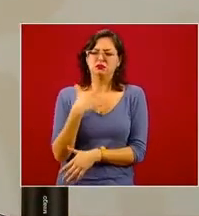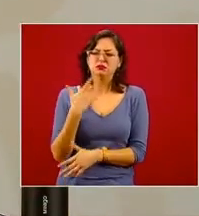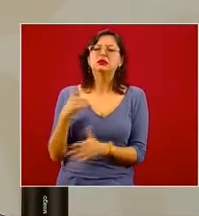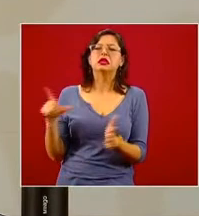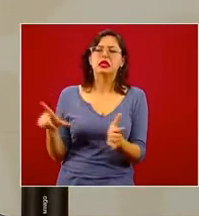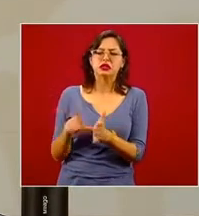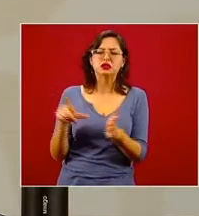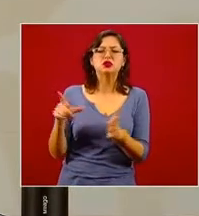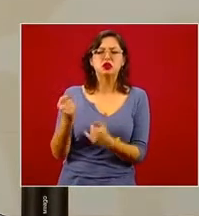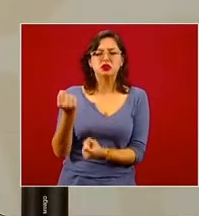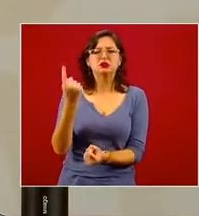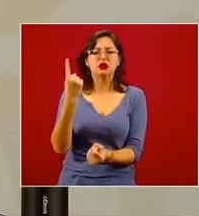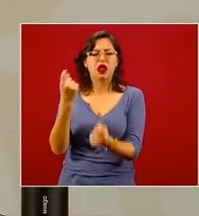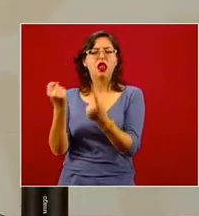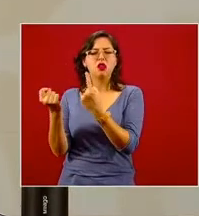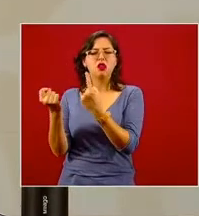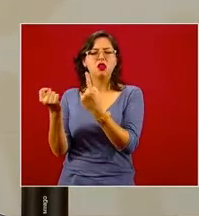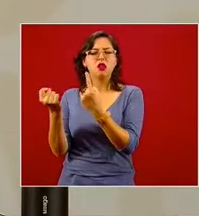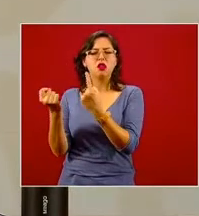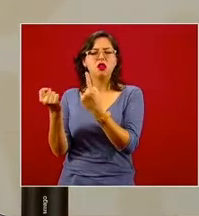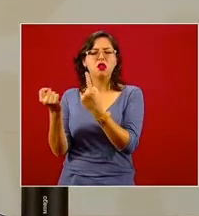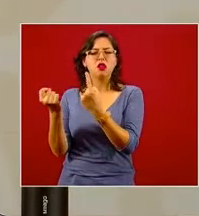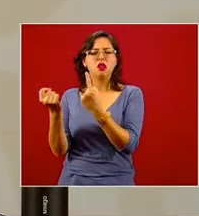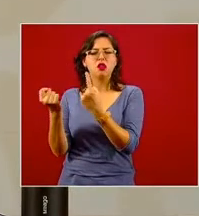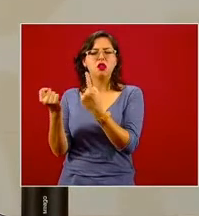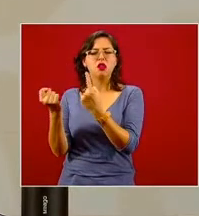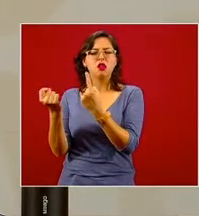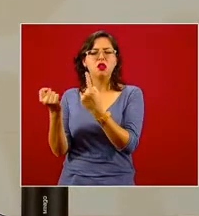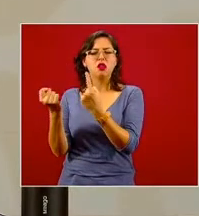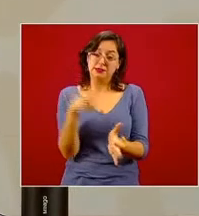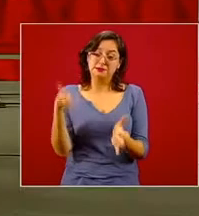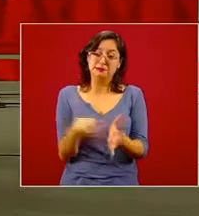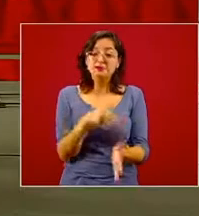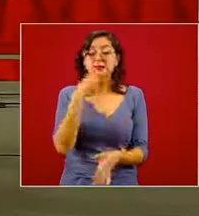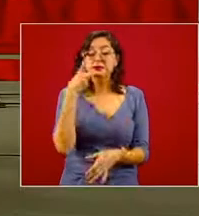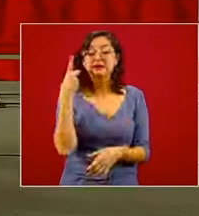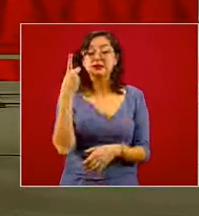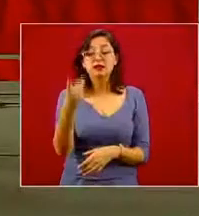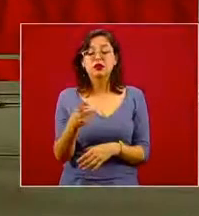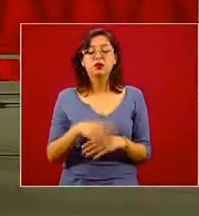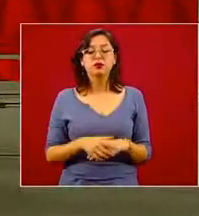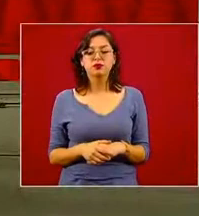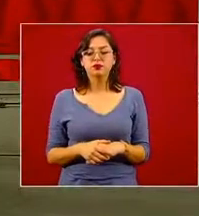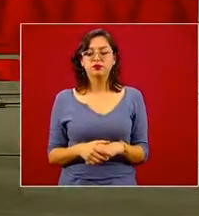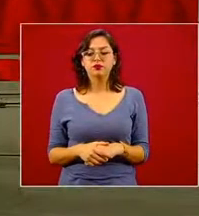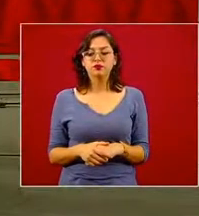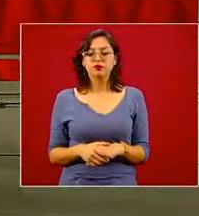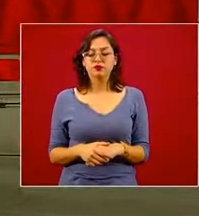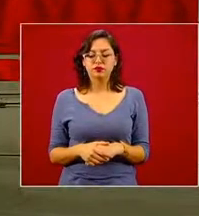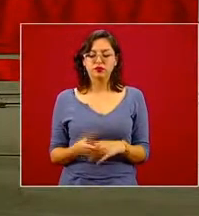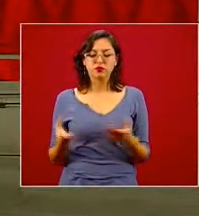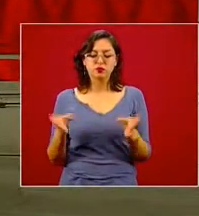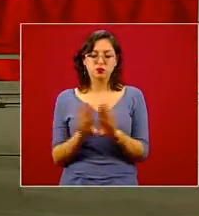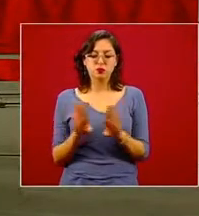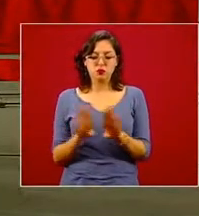learned, but we can start noticing some things that may come up.